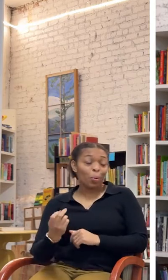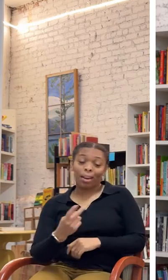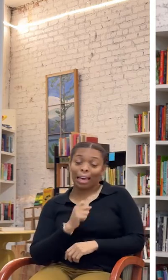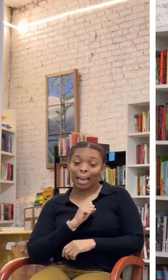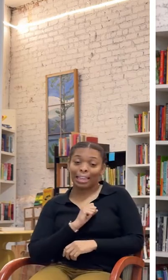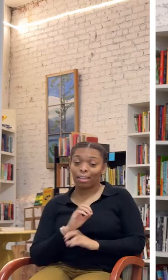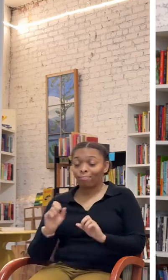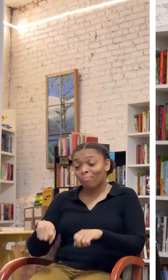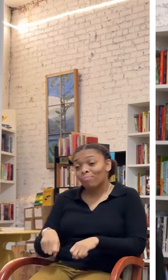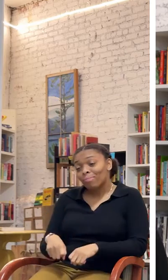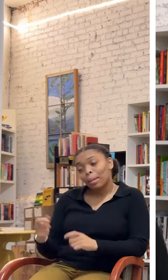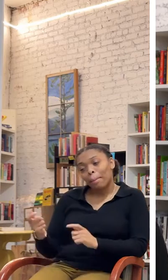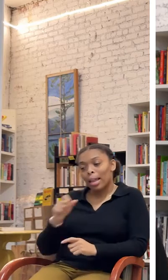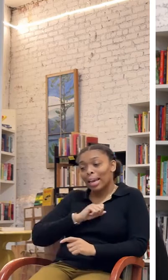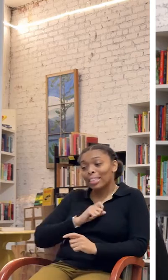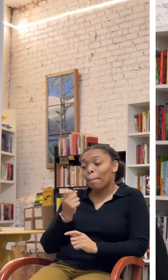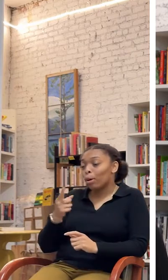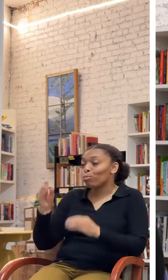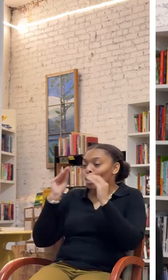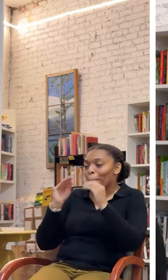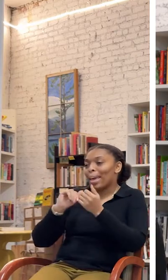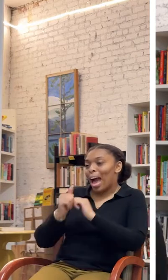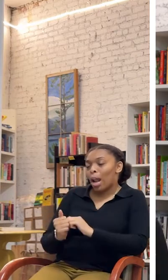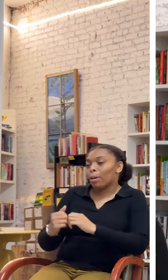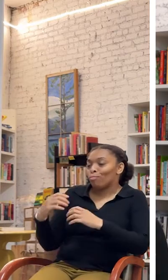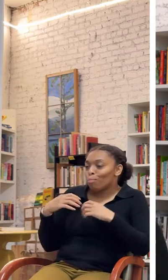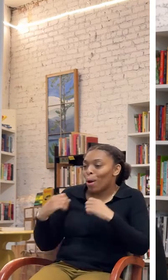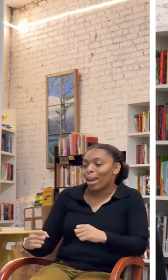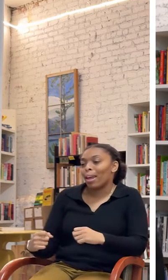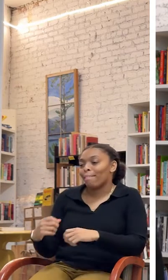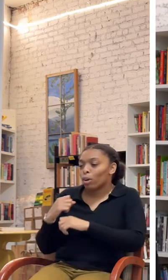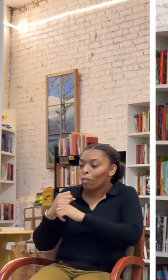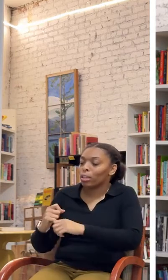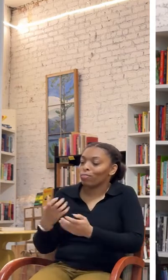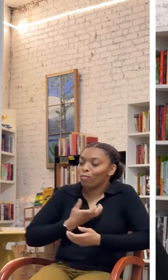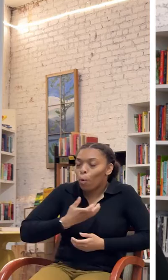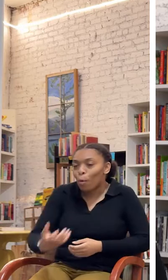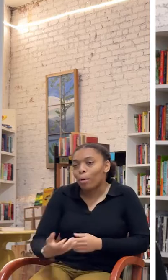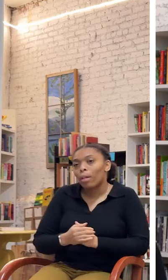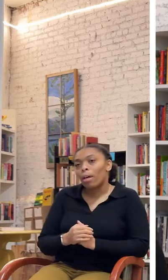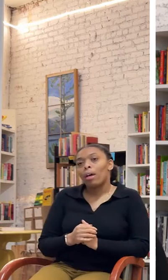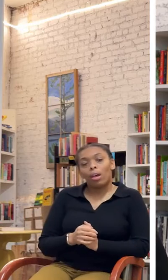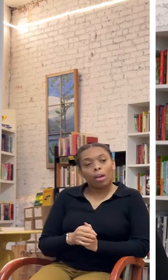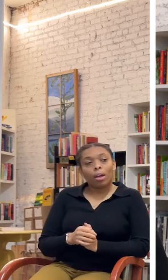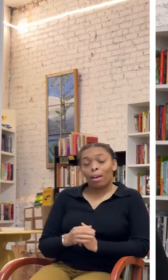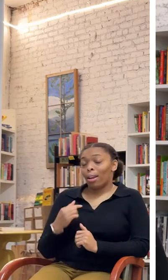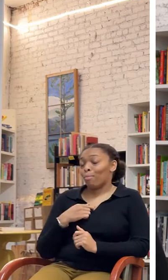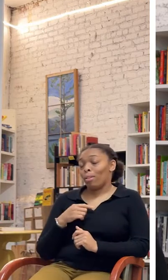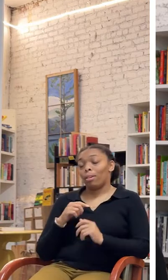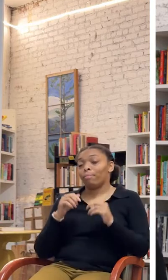You know, a little mini gangster, but you really did teach me how to just be brave and courageous and vulnerable. And I'm in